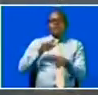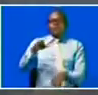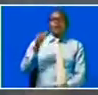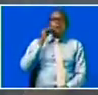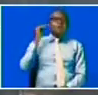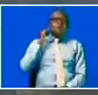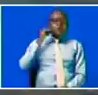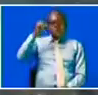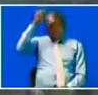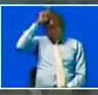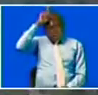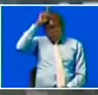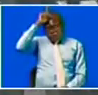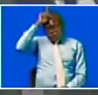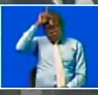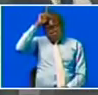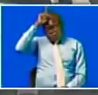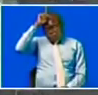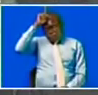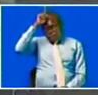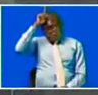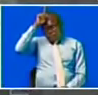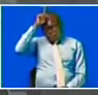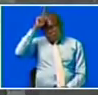upcountry from within